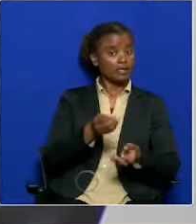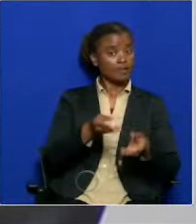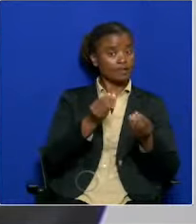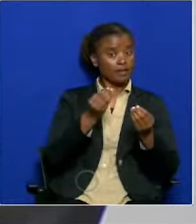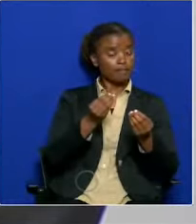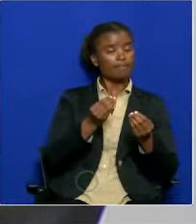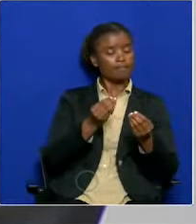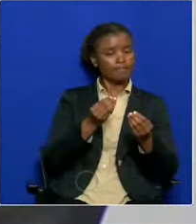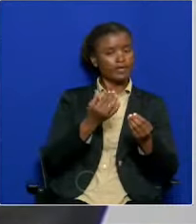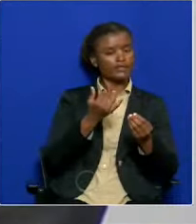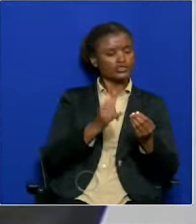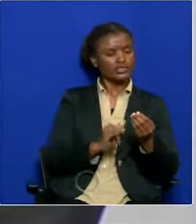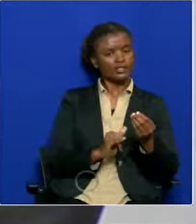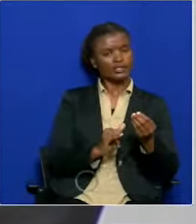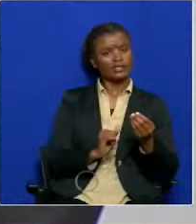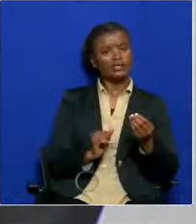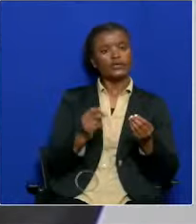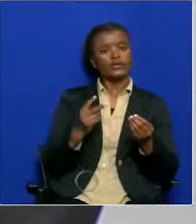WhatsApped